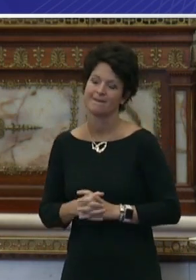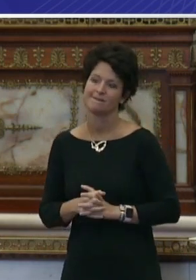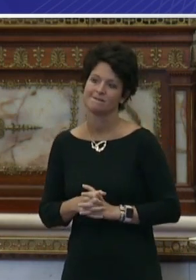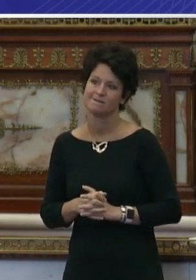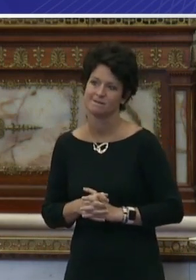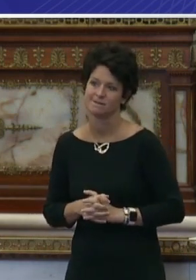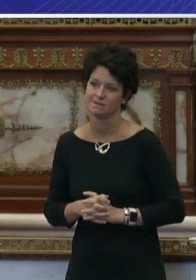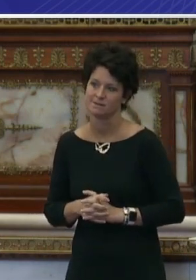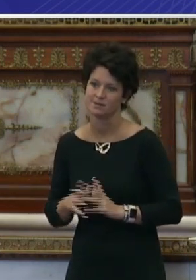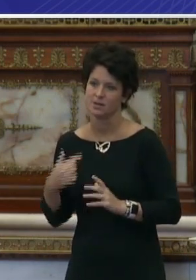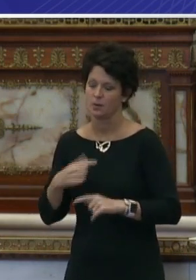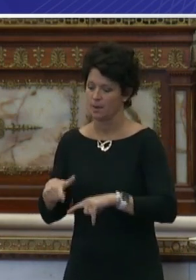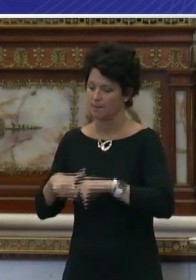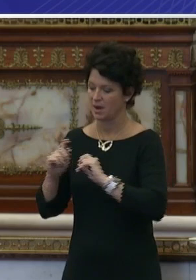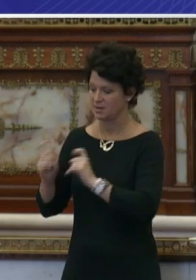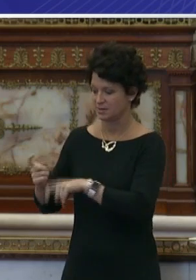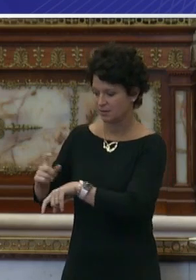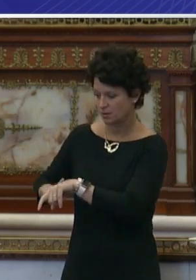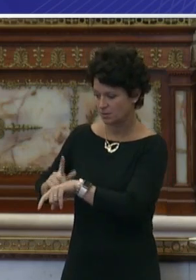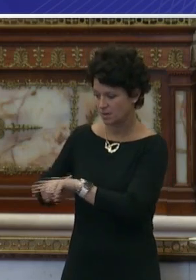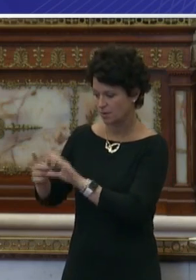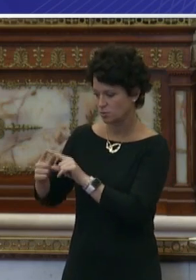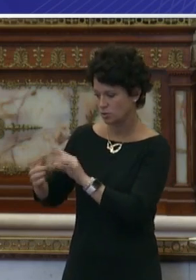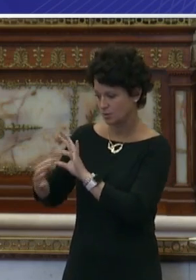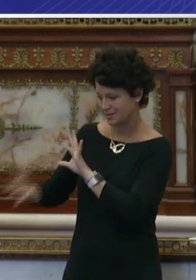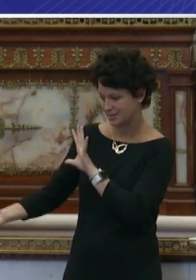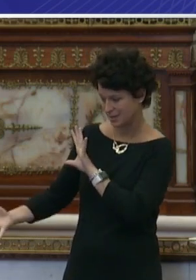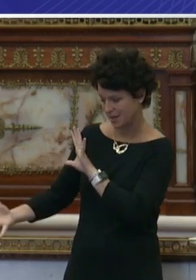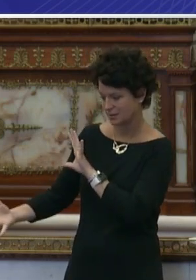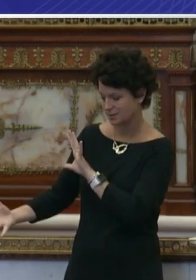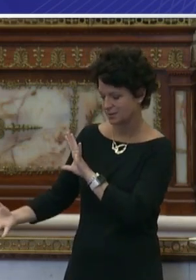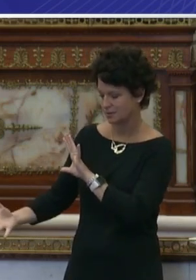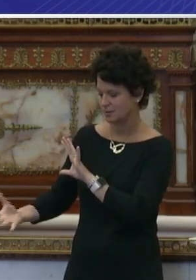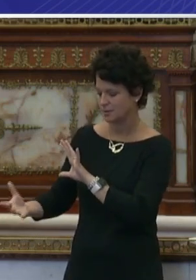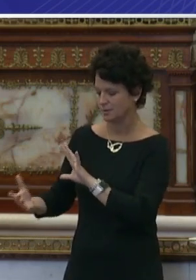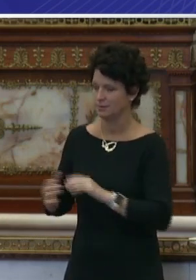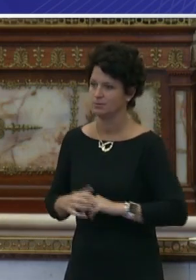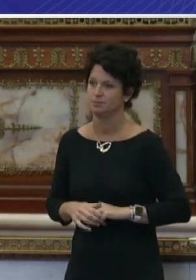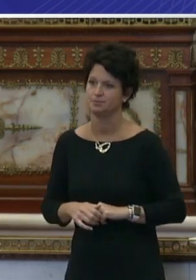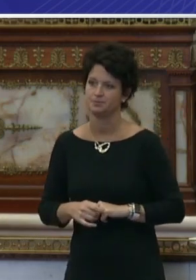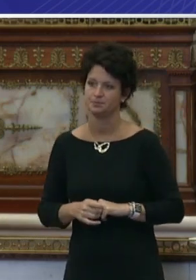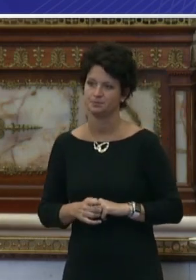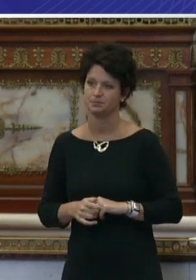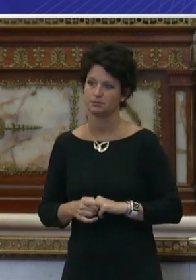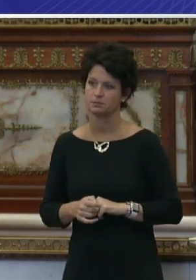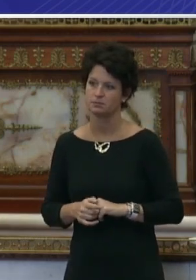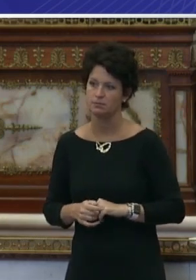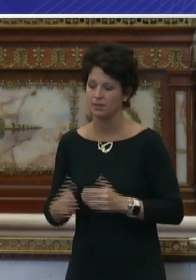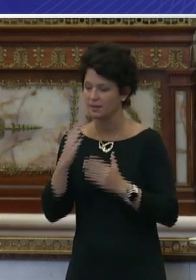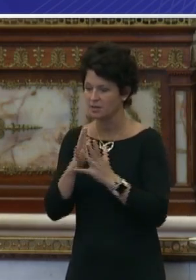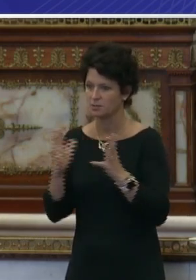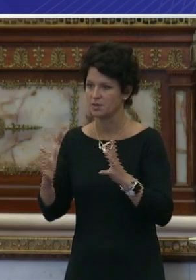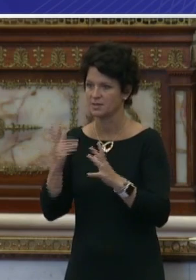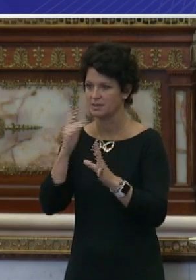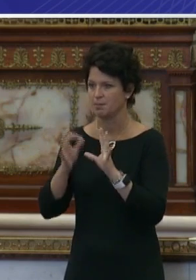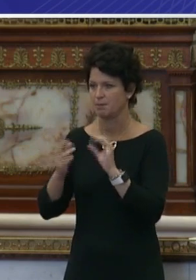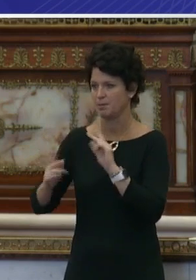We are pausing to give you time to disconnect from this hearing. Thank you so much. I see that folks